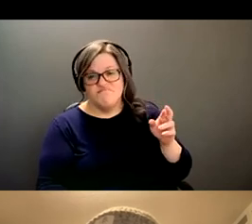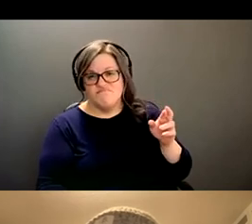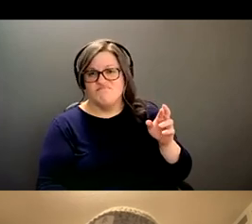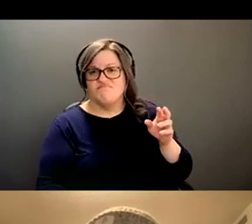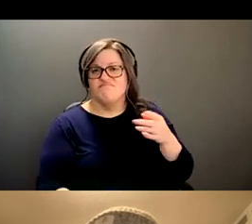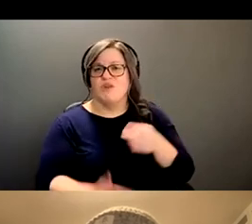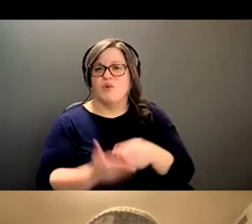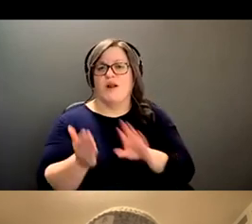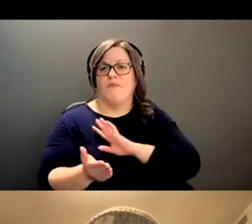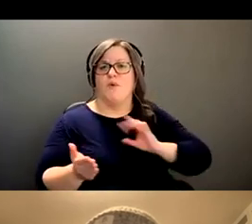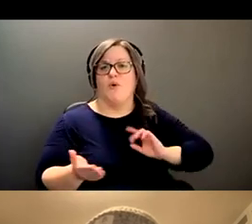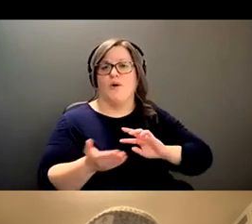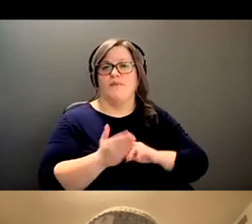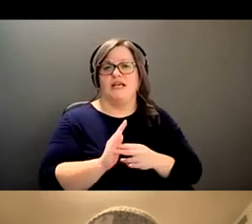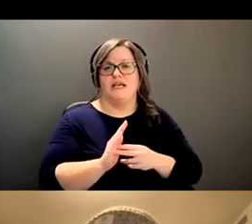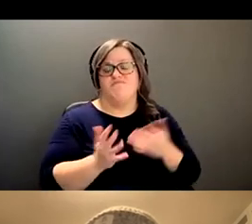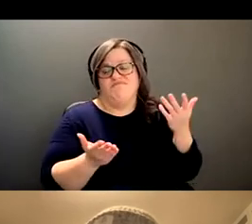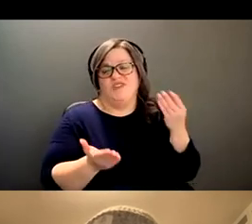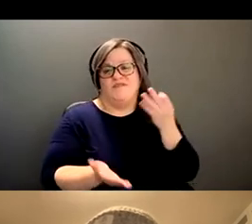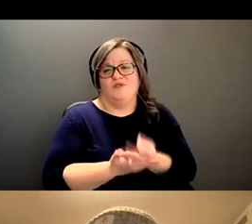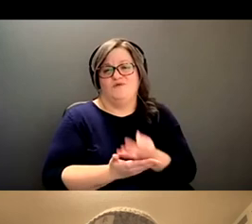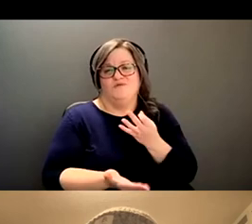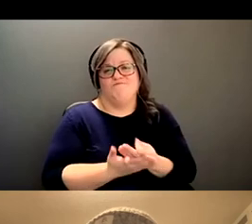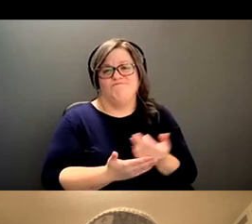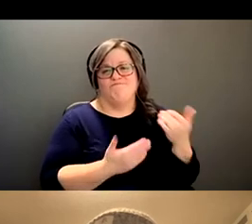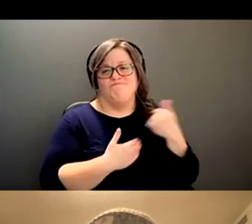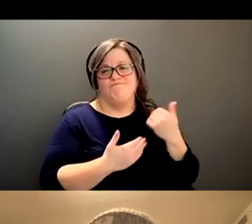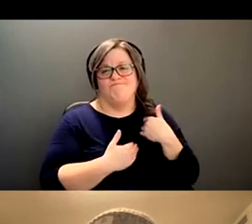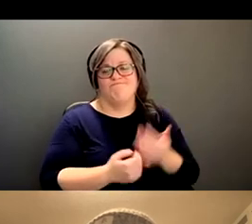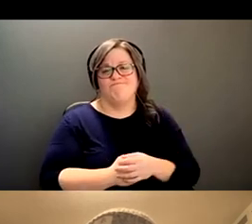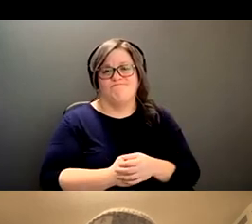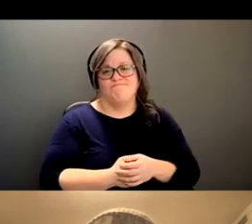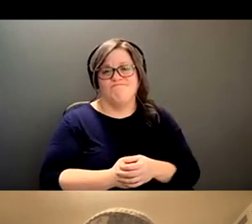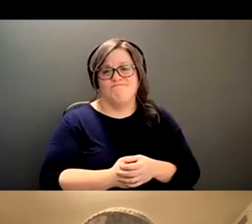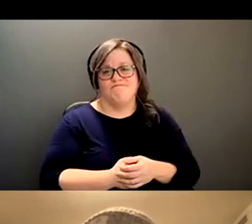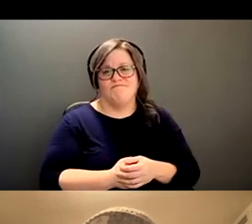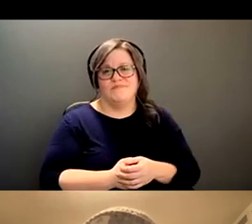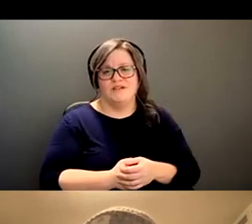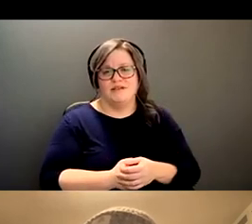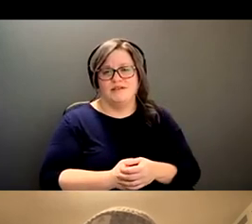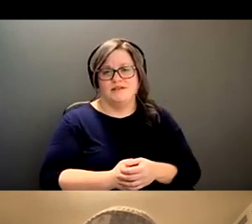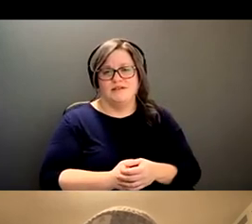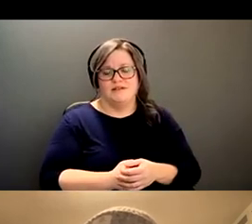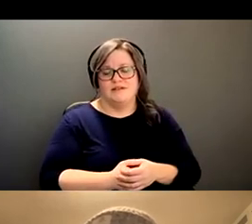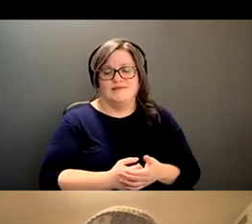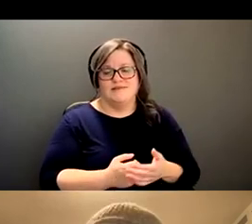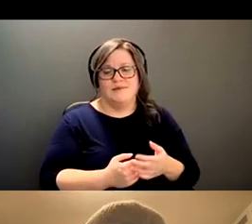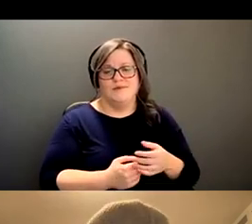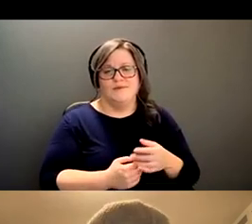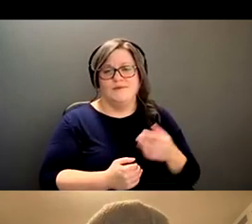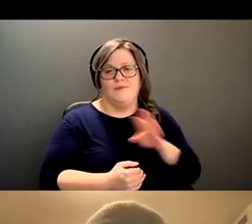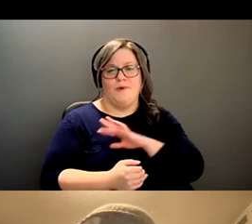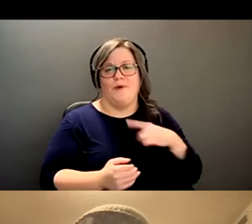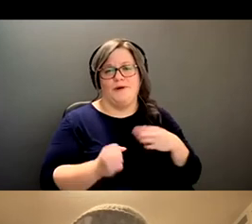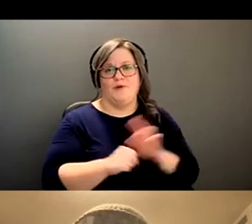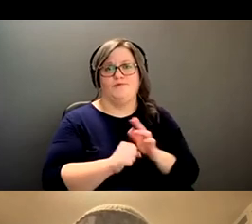from is fiduciary responsibility. And in layman's language, because again, we love these technical jargon, too often we use